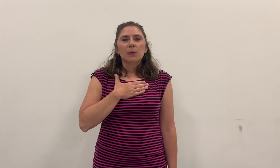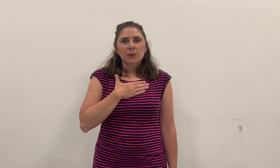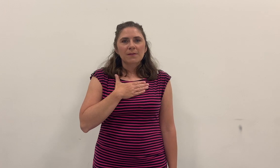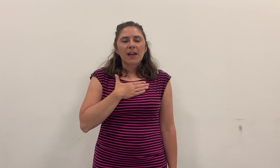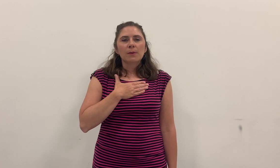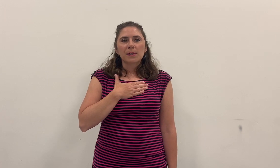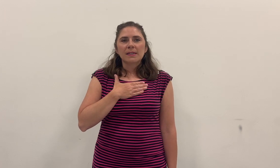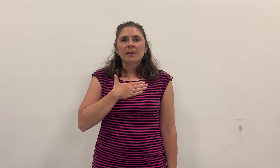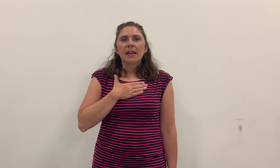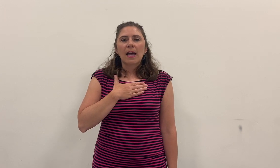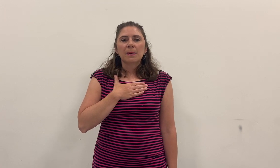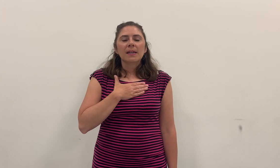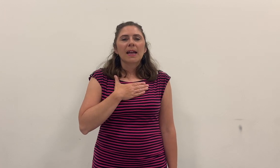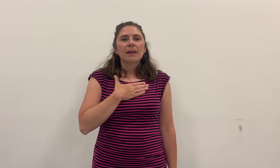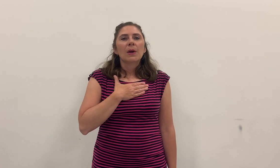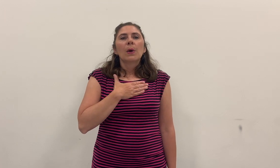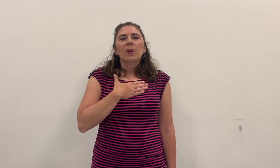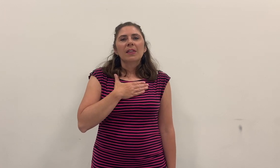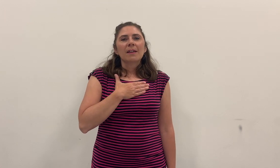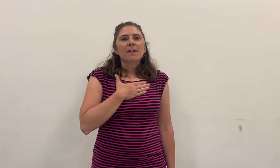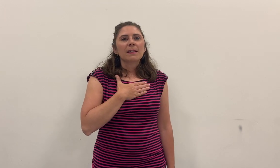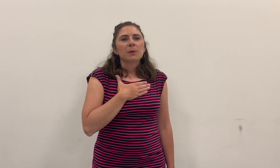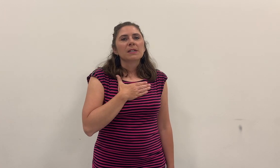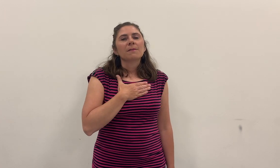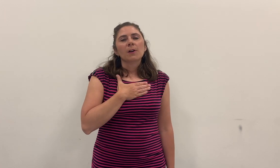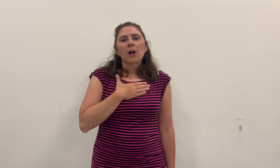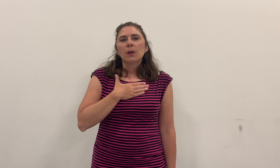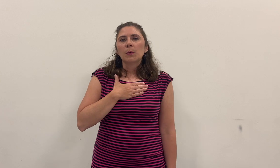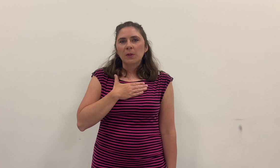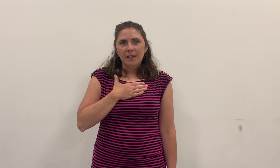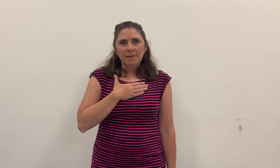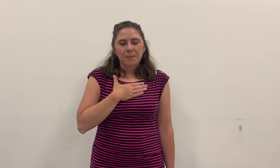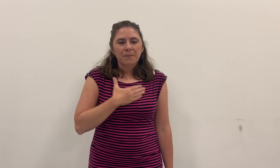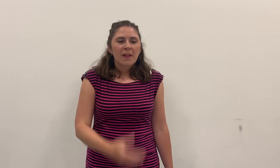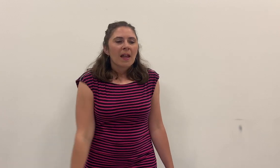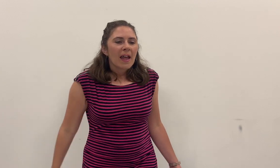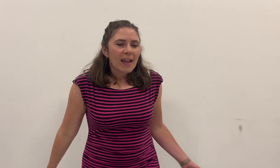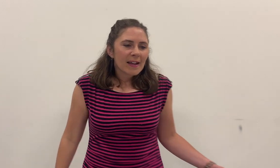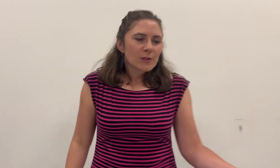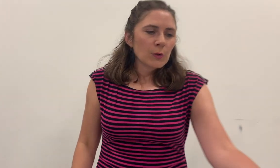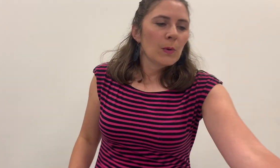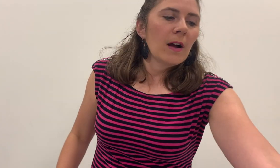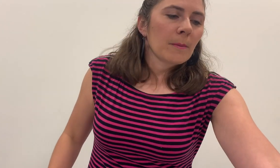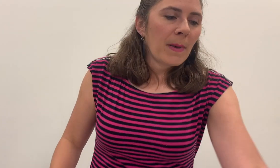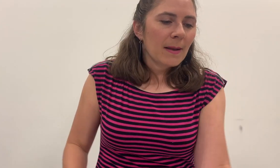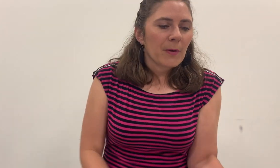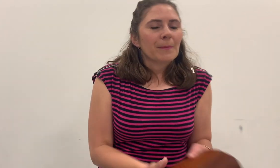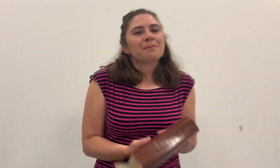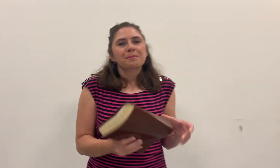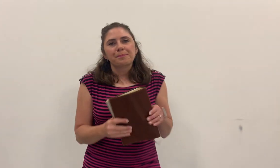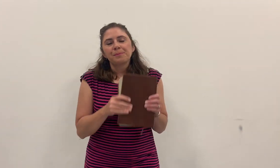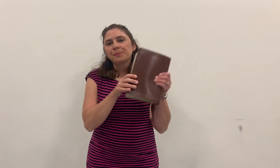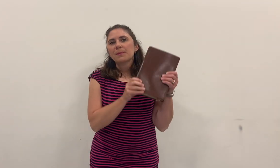Savior, crucified, risen, and coming again with life and liberty for all who believe. And to our